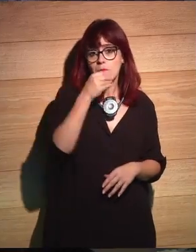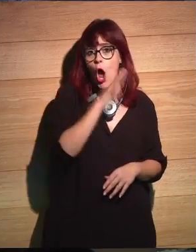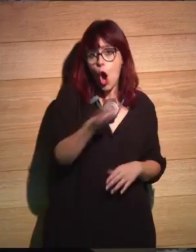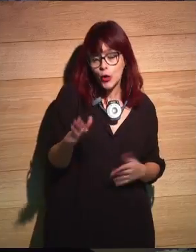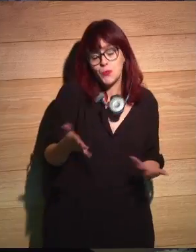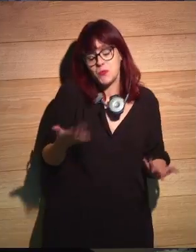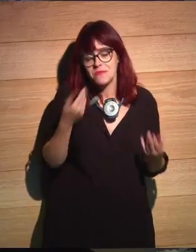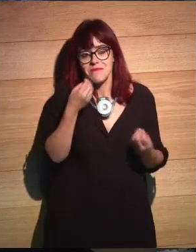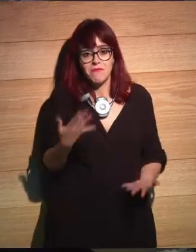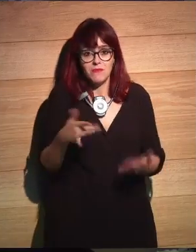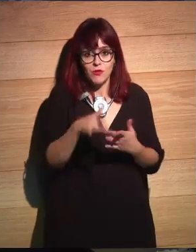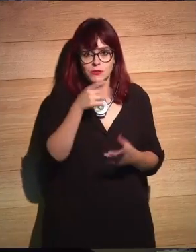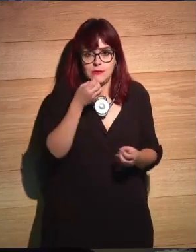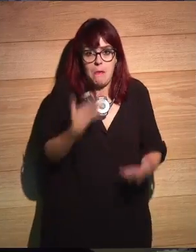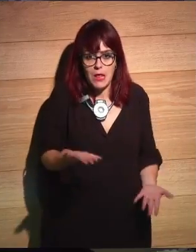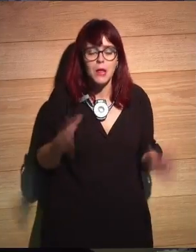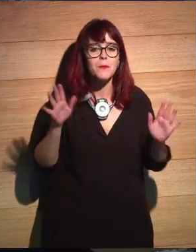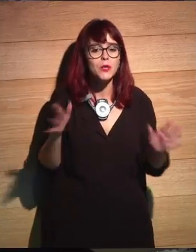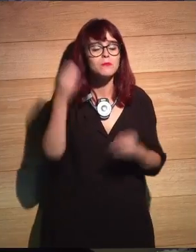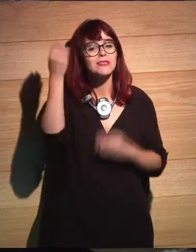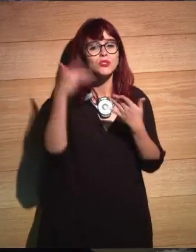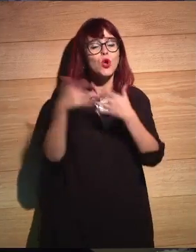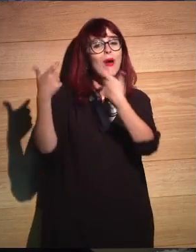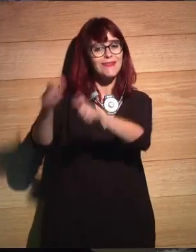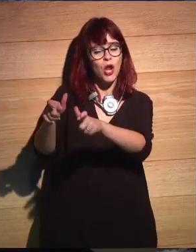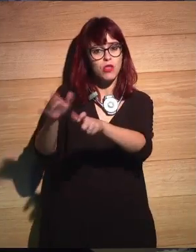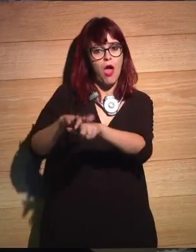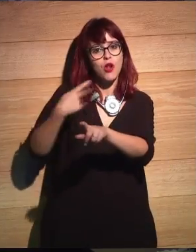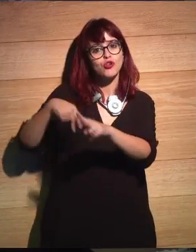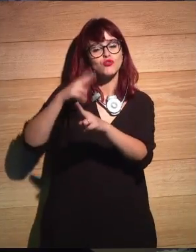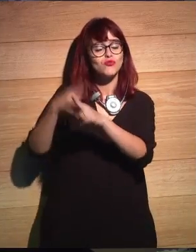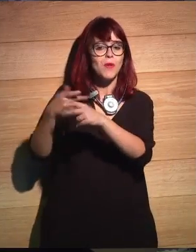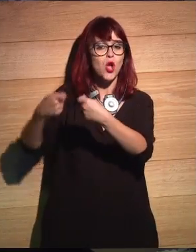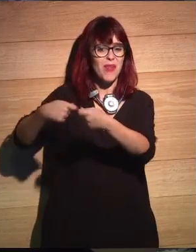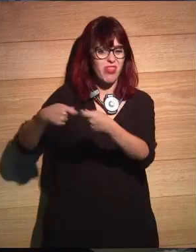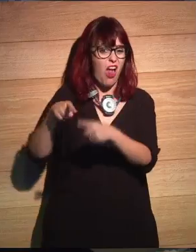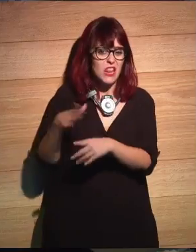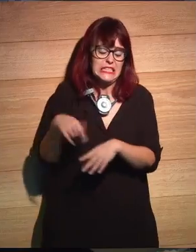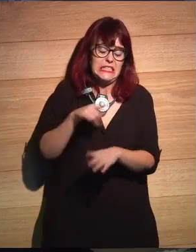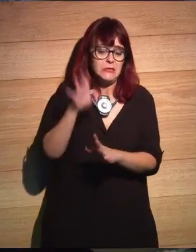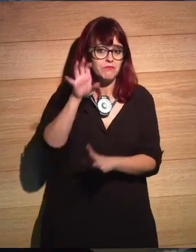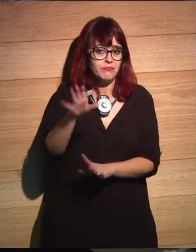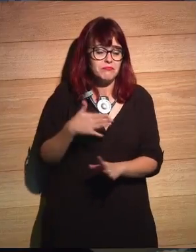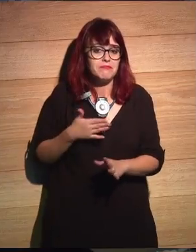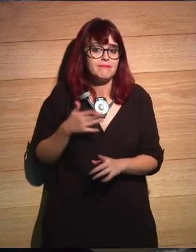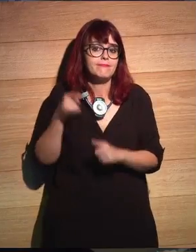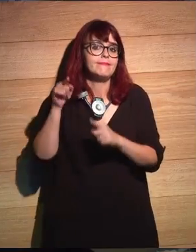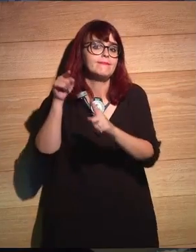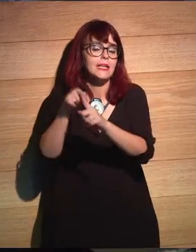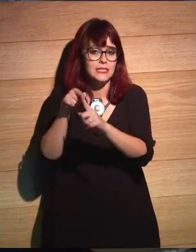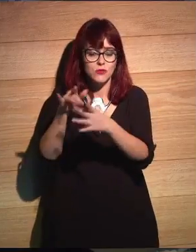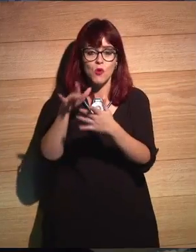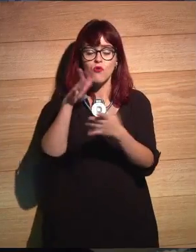That is, of course, I would say, the category of commercial writing, more than much of the